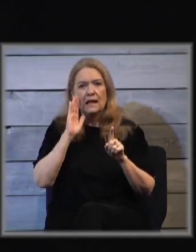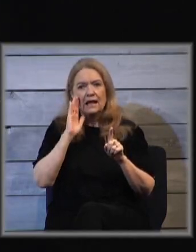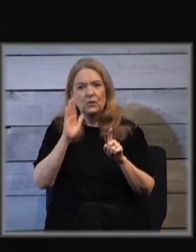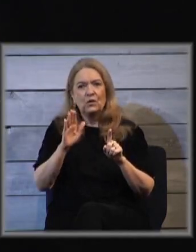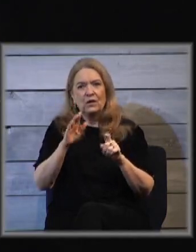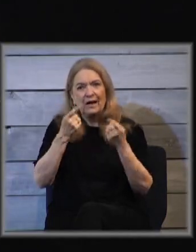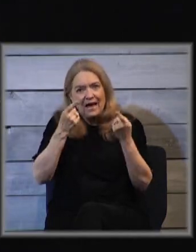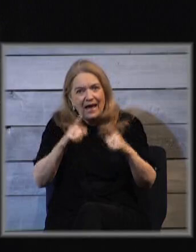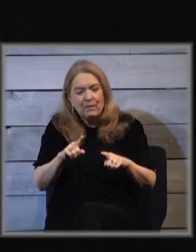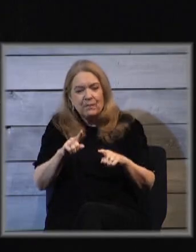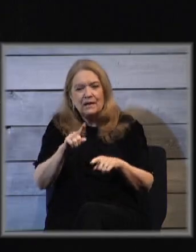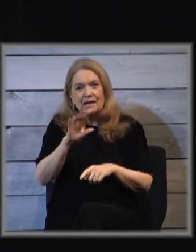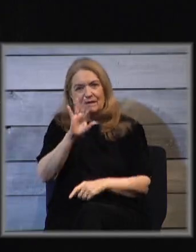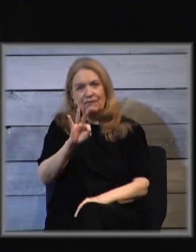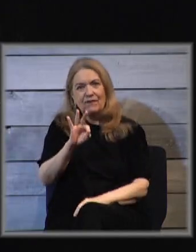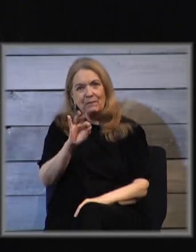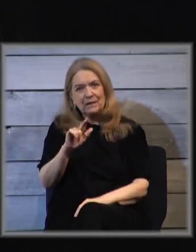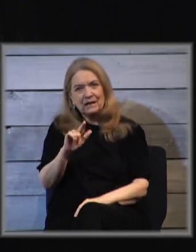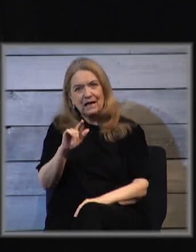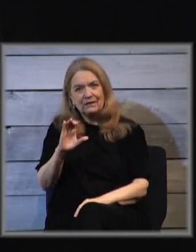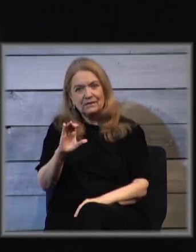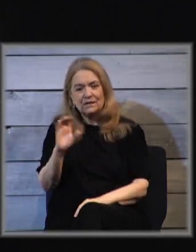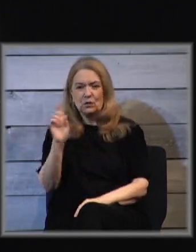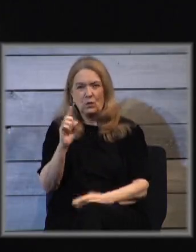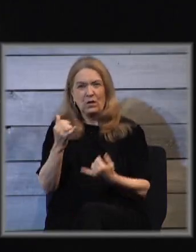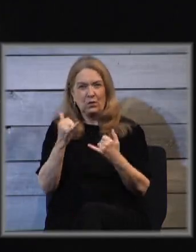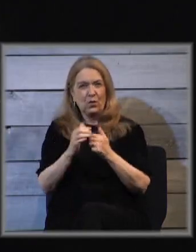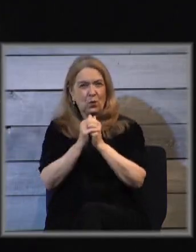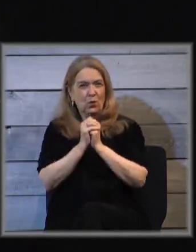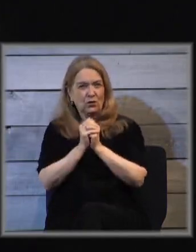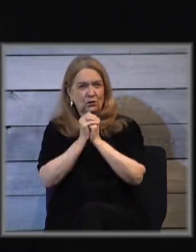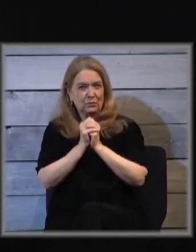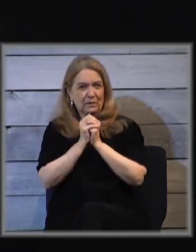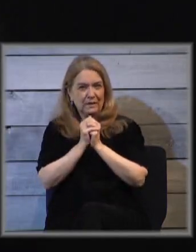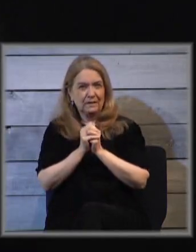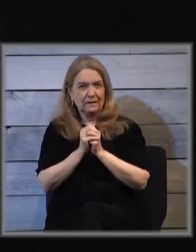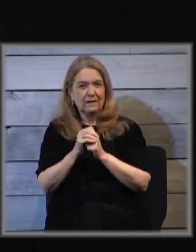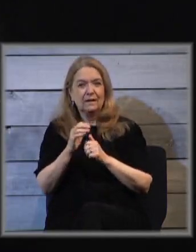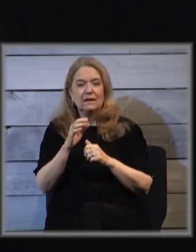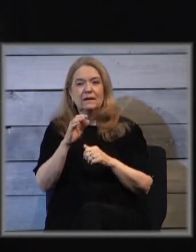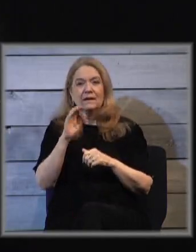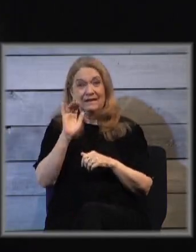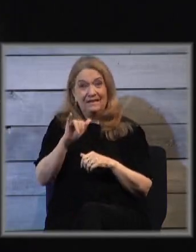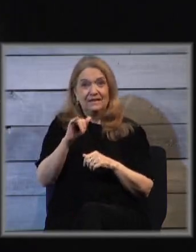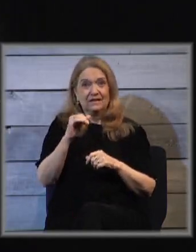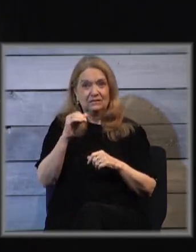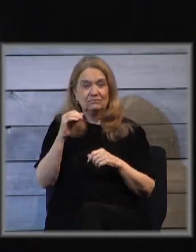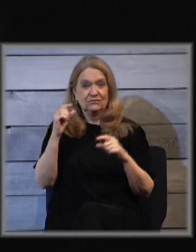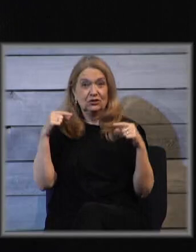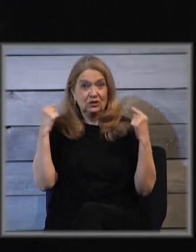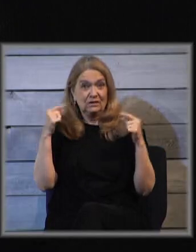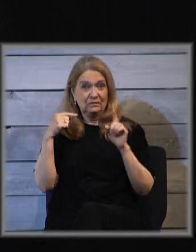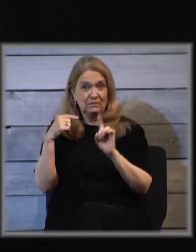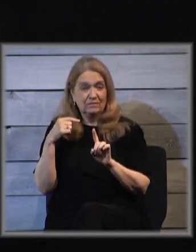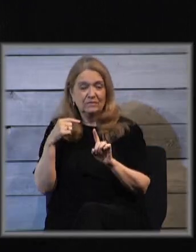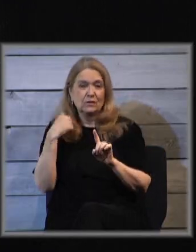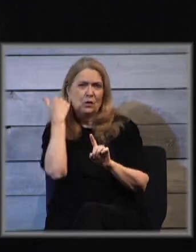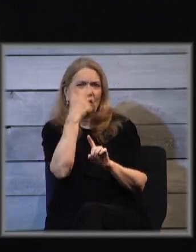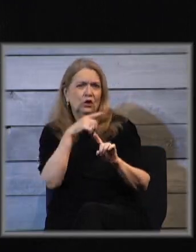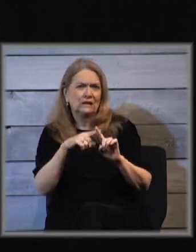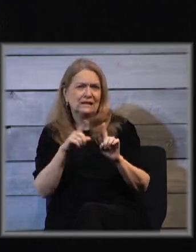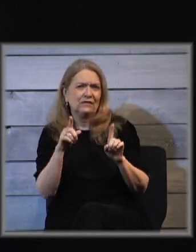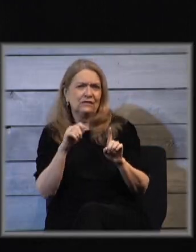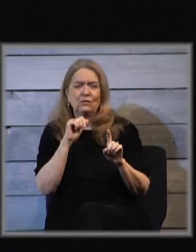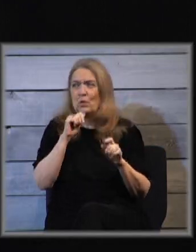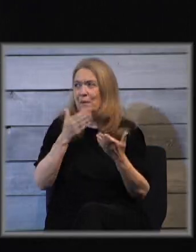live from our current worship space at the Family Life Center gymnasium. And so it's going to look different, but I trust